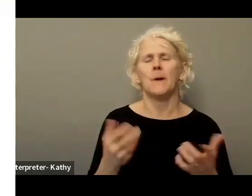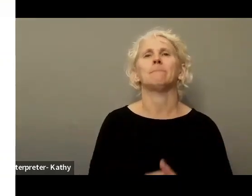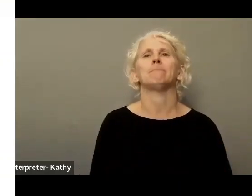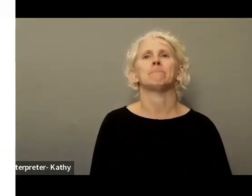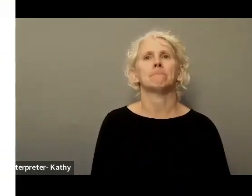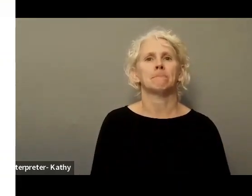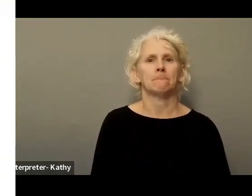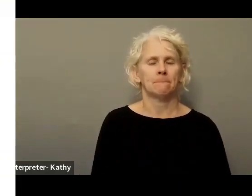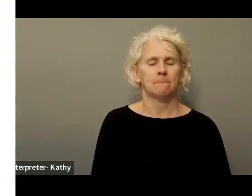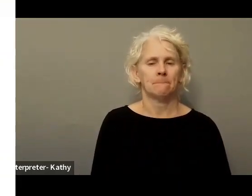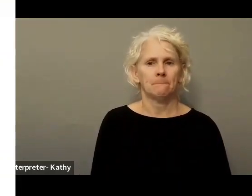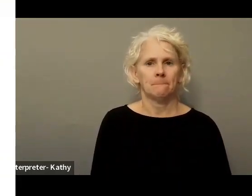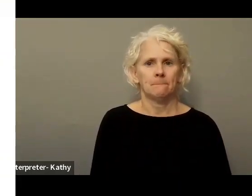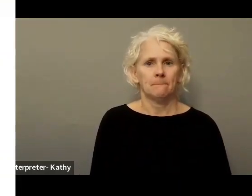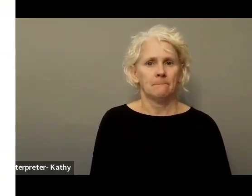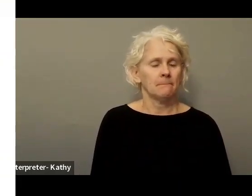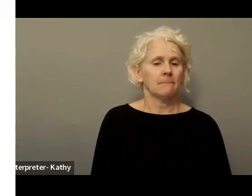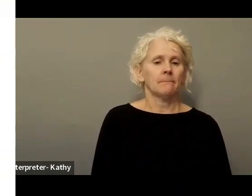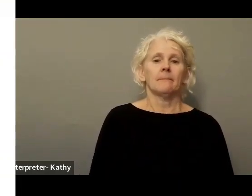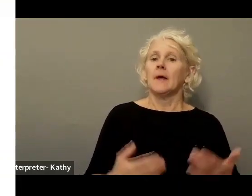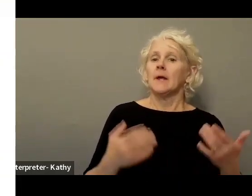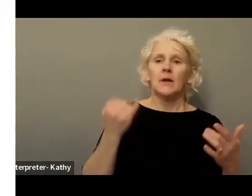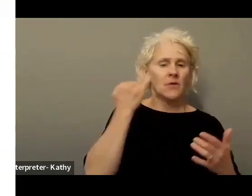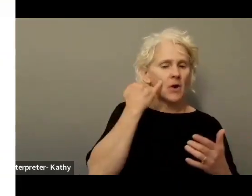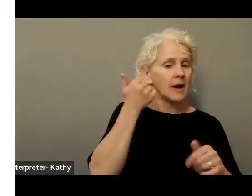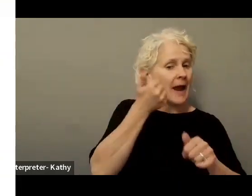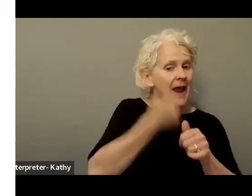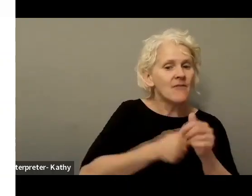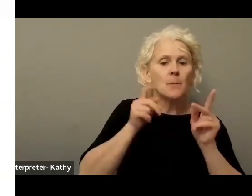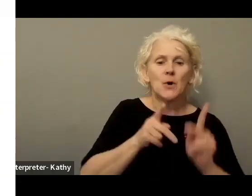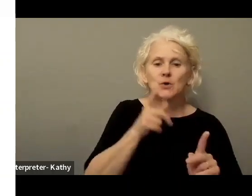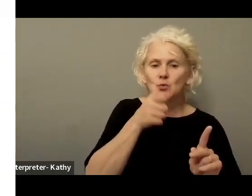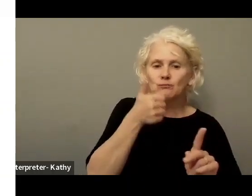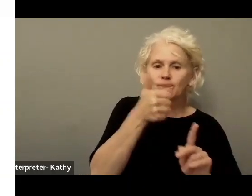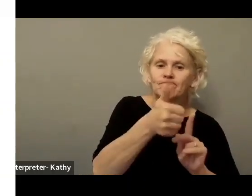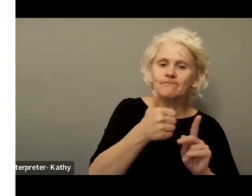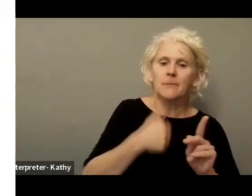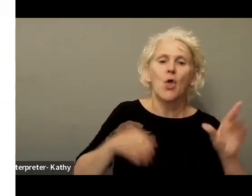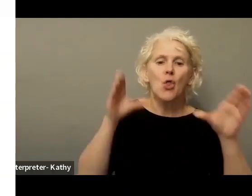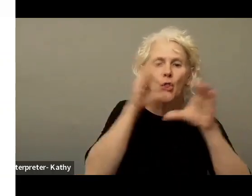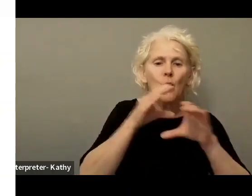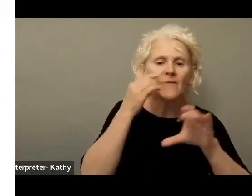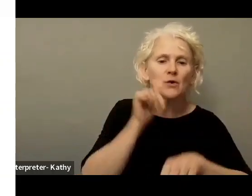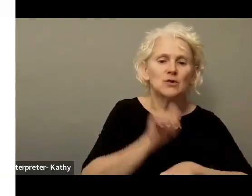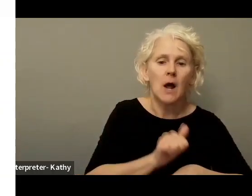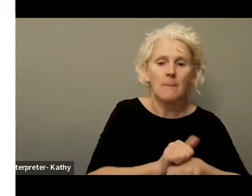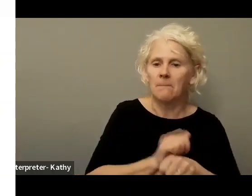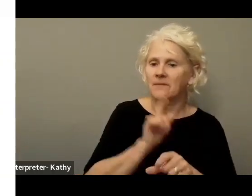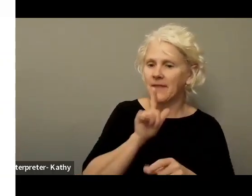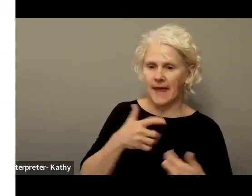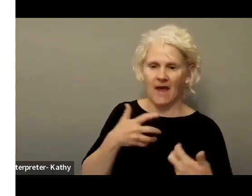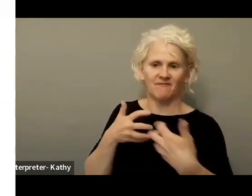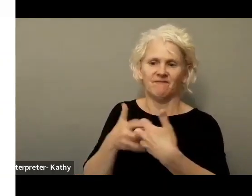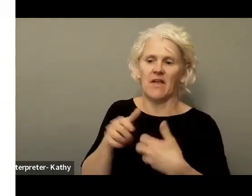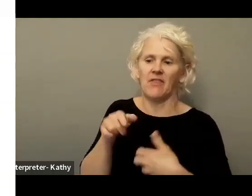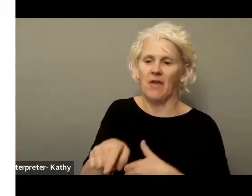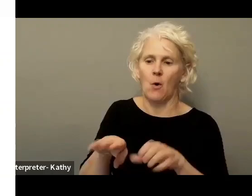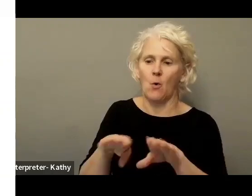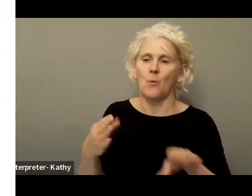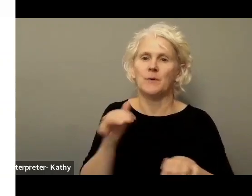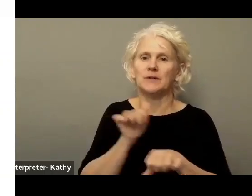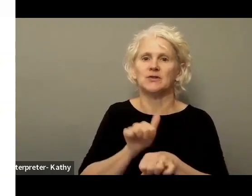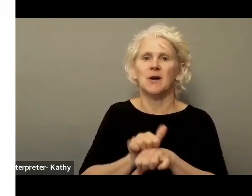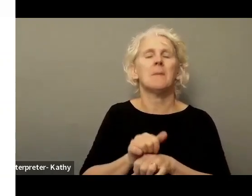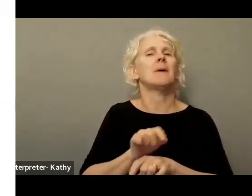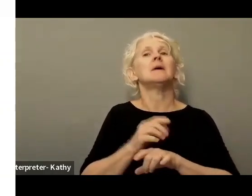that even if every job seeker were an immediate fit for an open job, there would